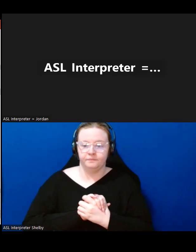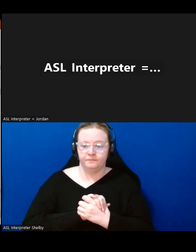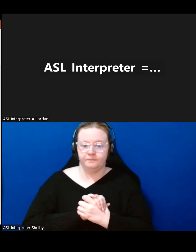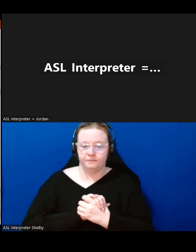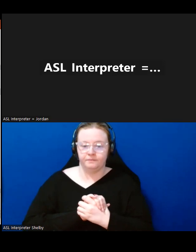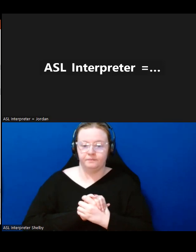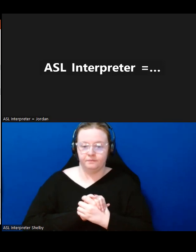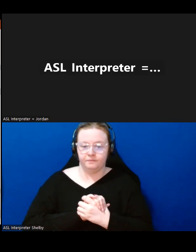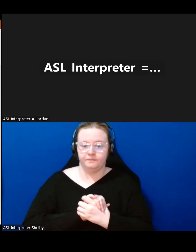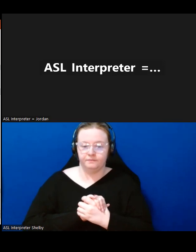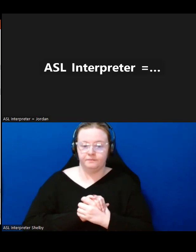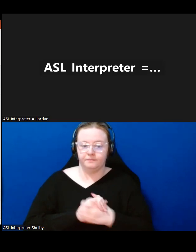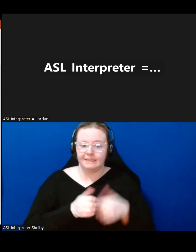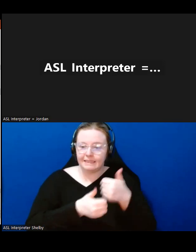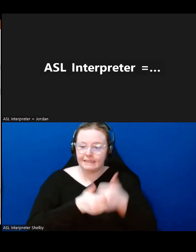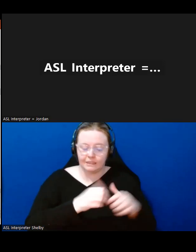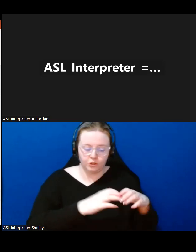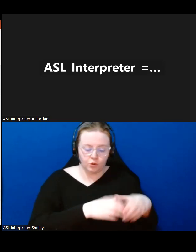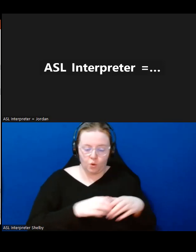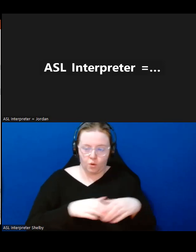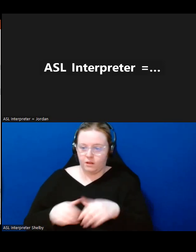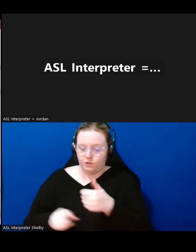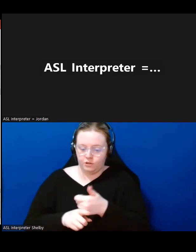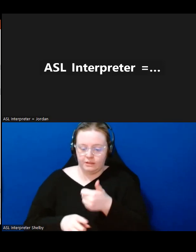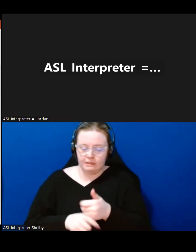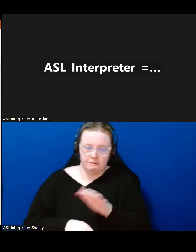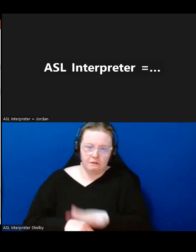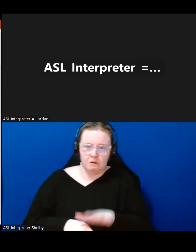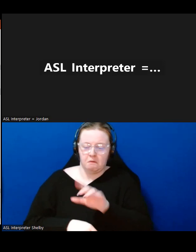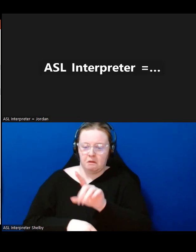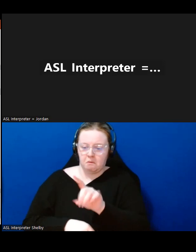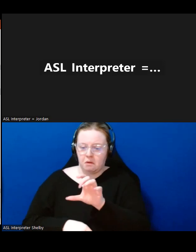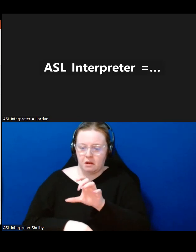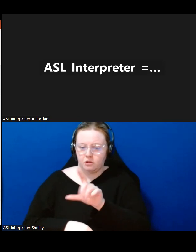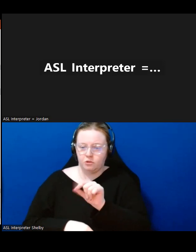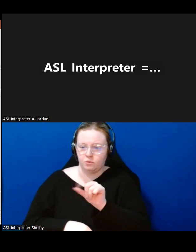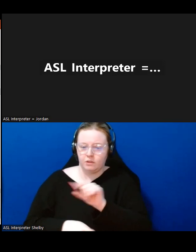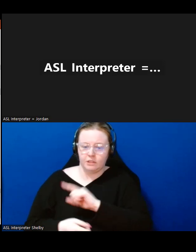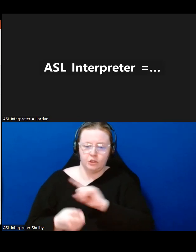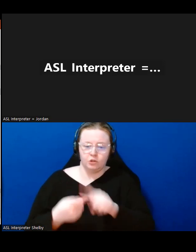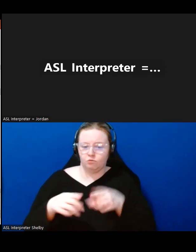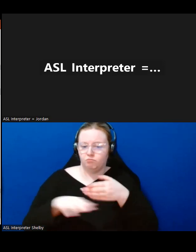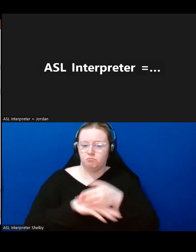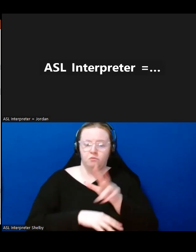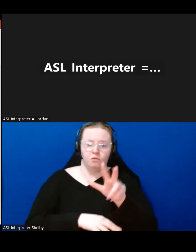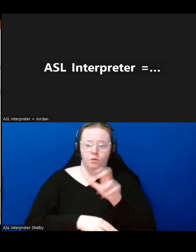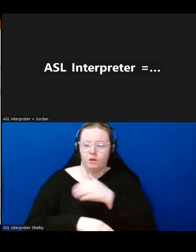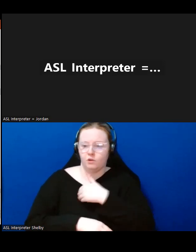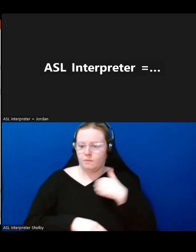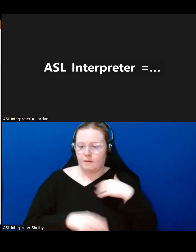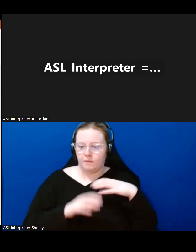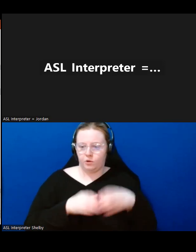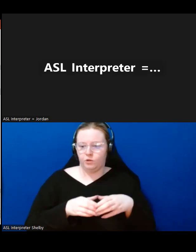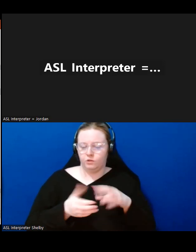Each coalition would have anywhere from 120 to over 300 members. So the reach is